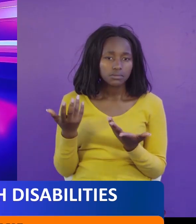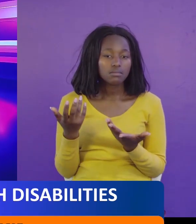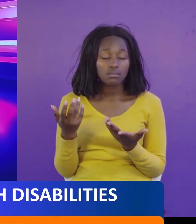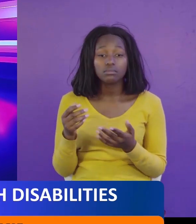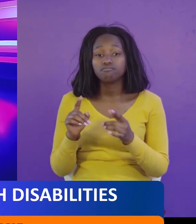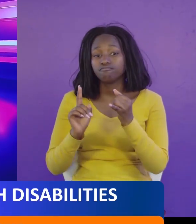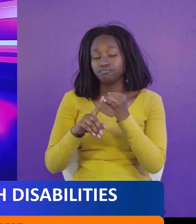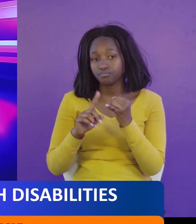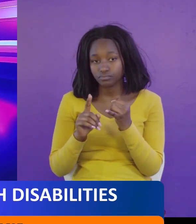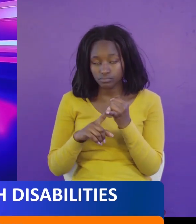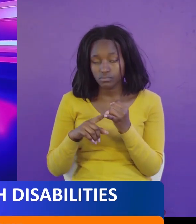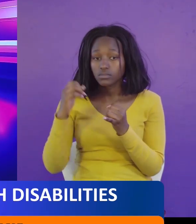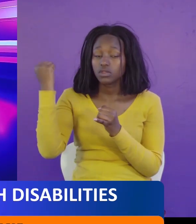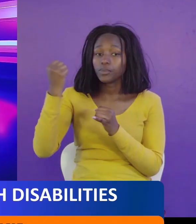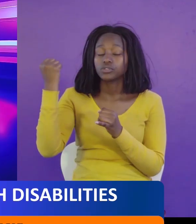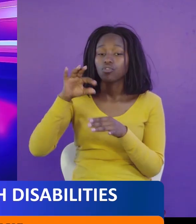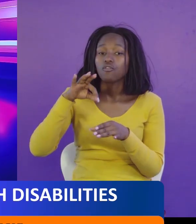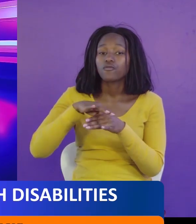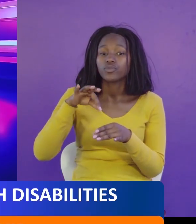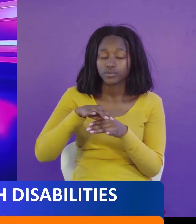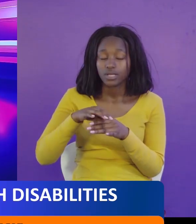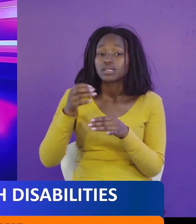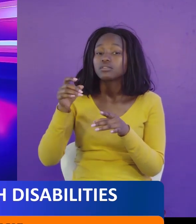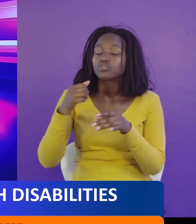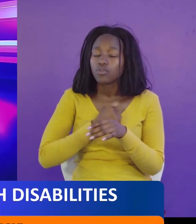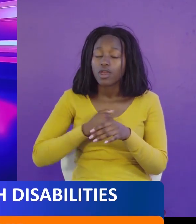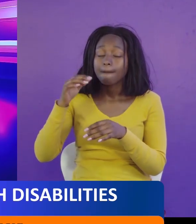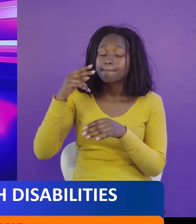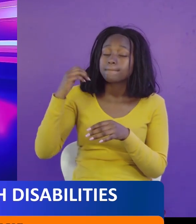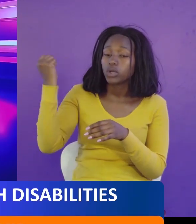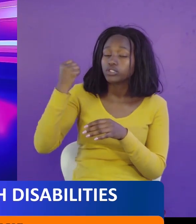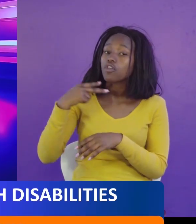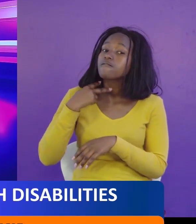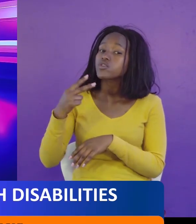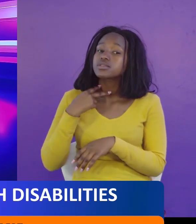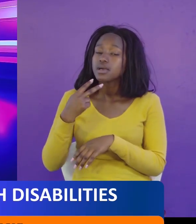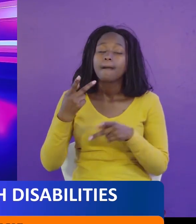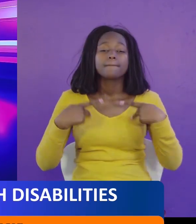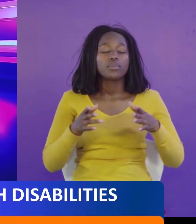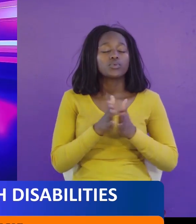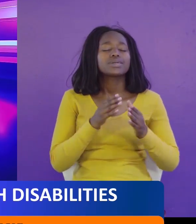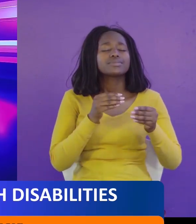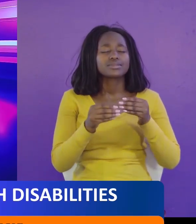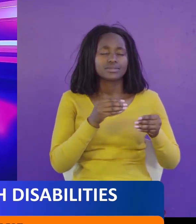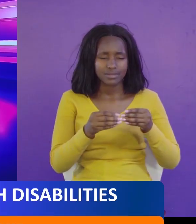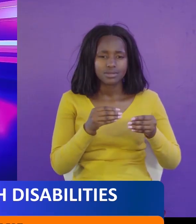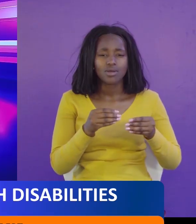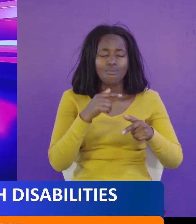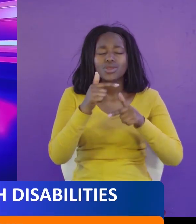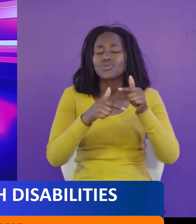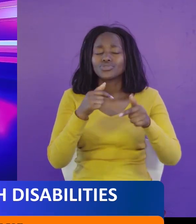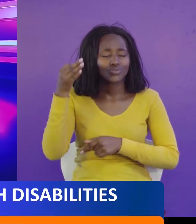1, political voice. PWDs, or persons with disabilities, continue to face barriers in